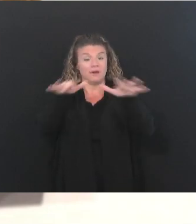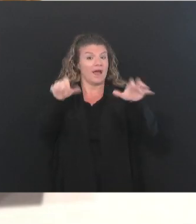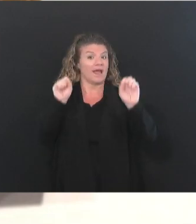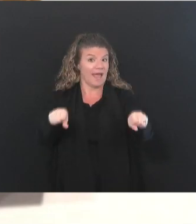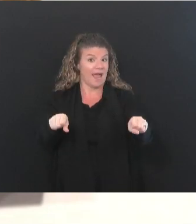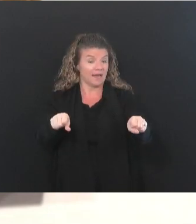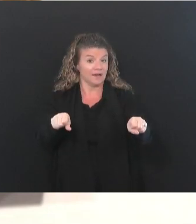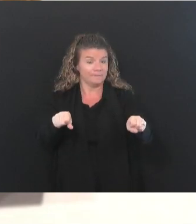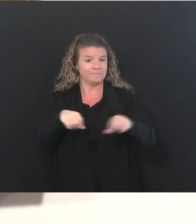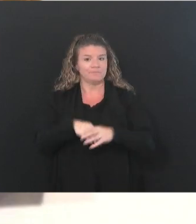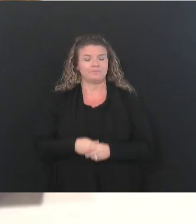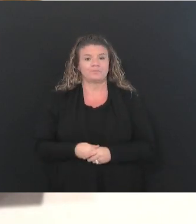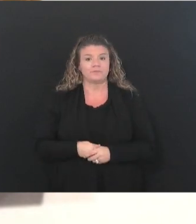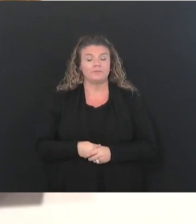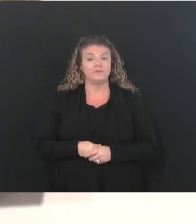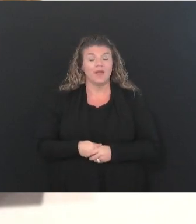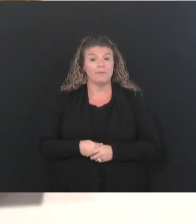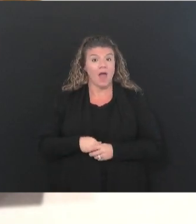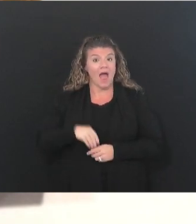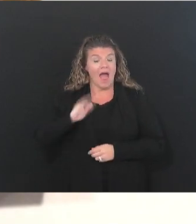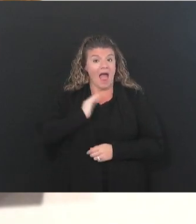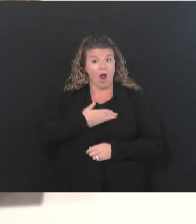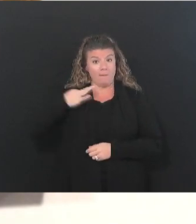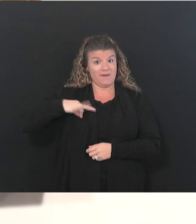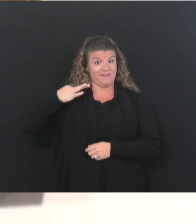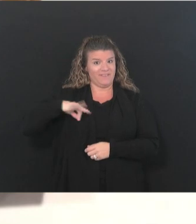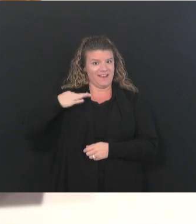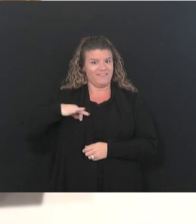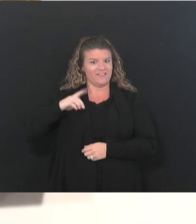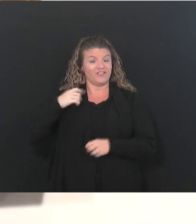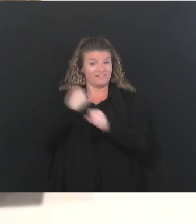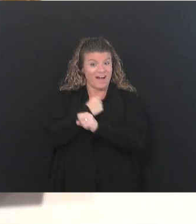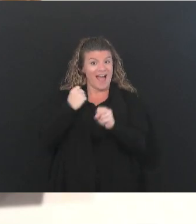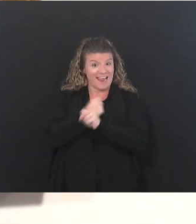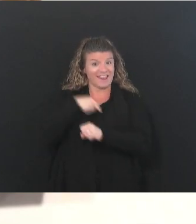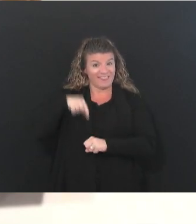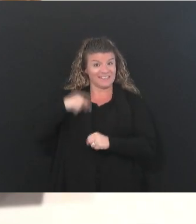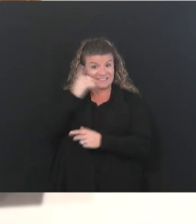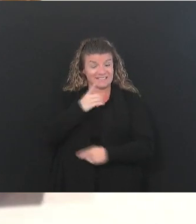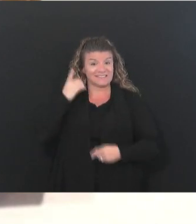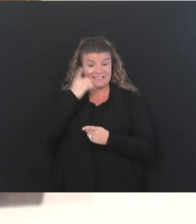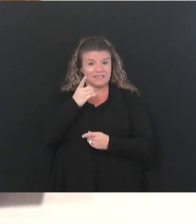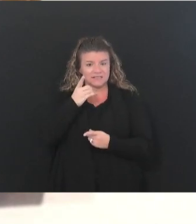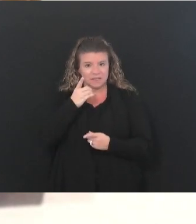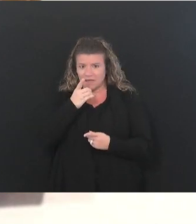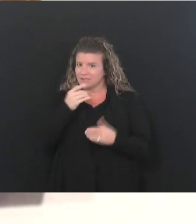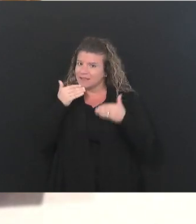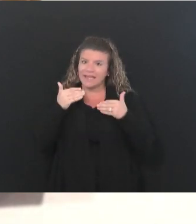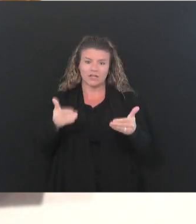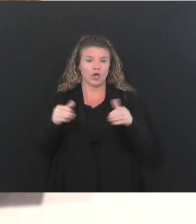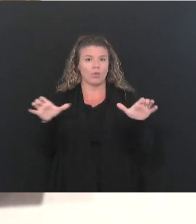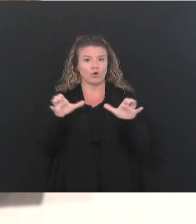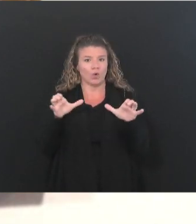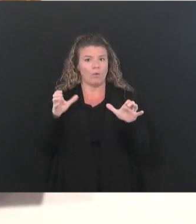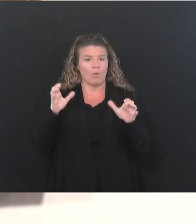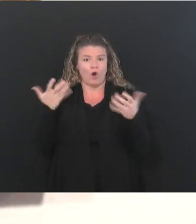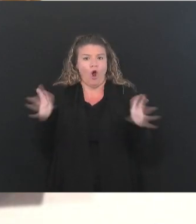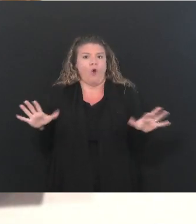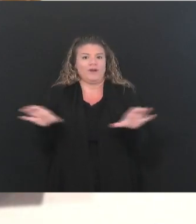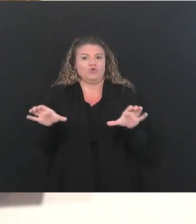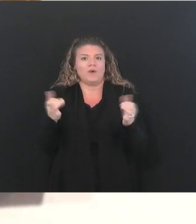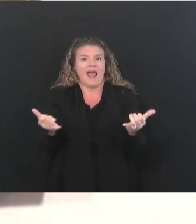also have a compounding benefit that allows us to fight the virus, and that is doing exactly what most of our citizens are